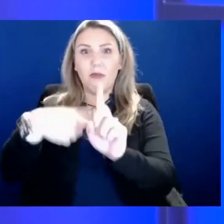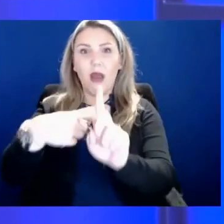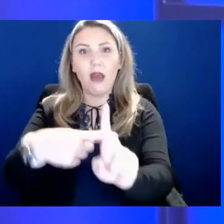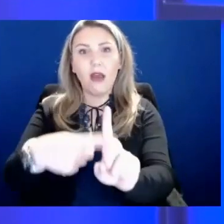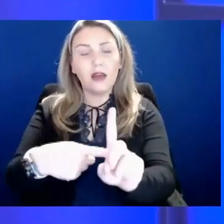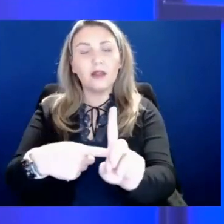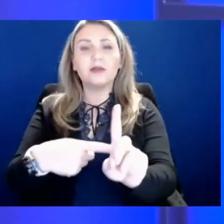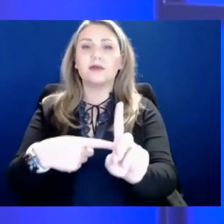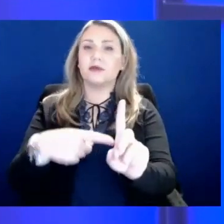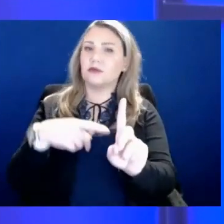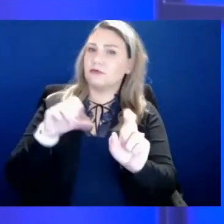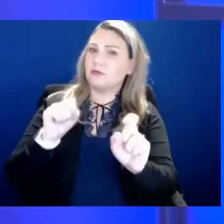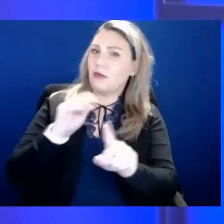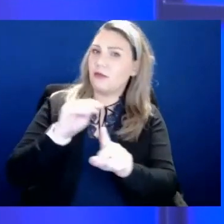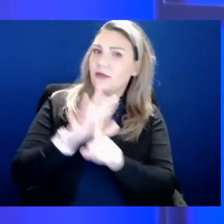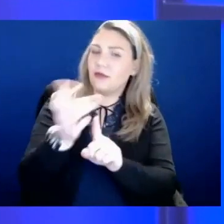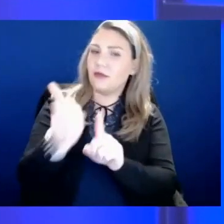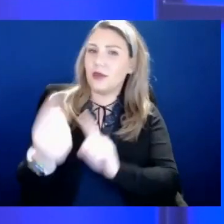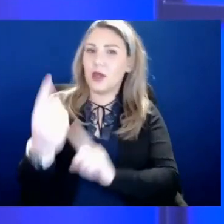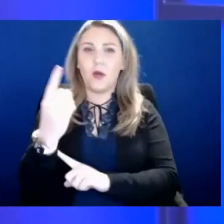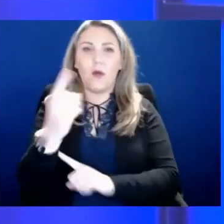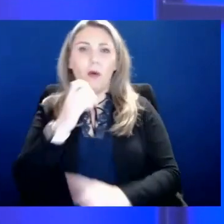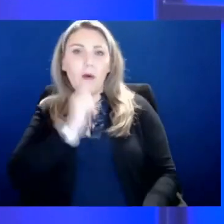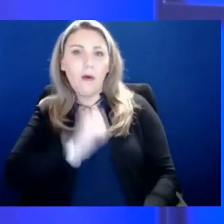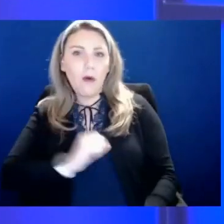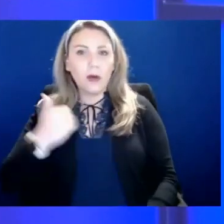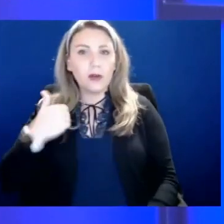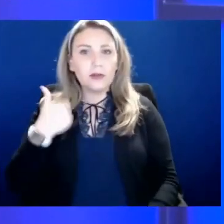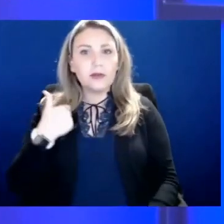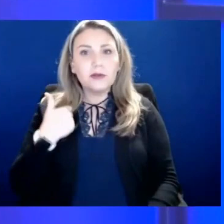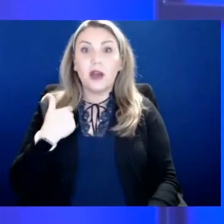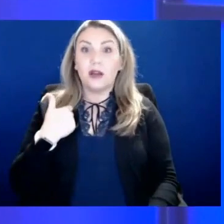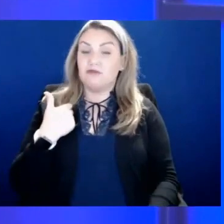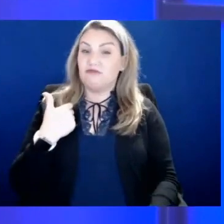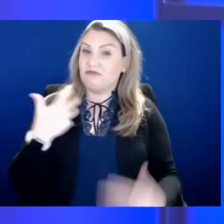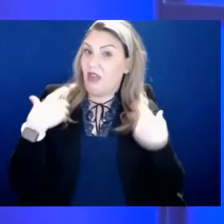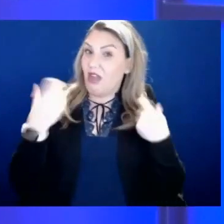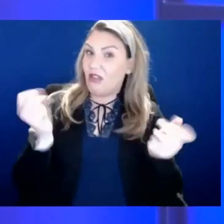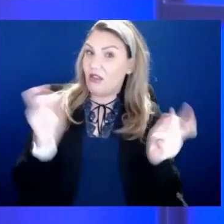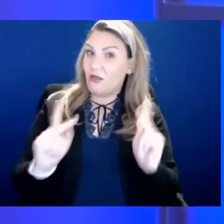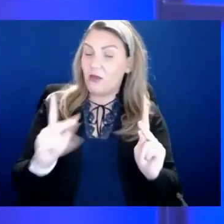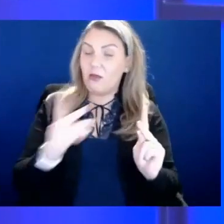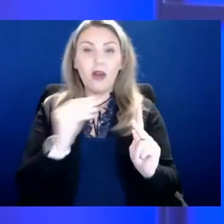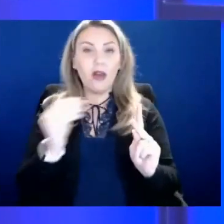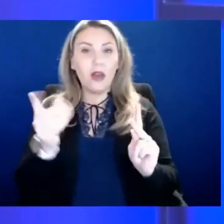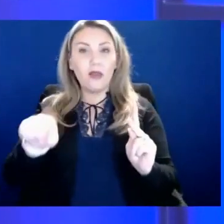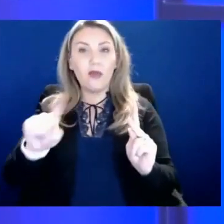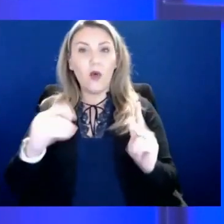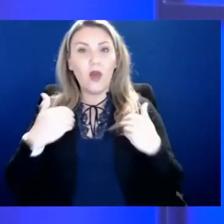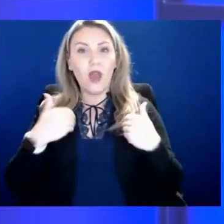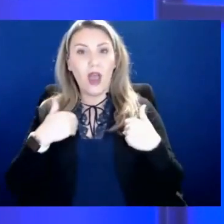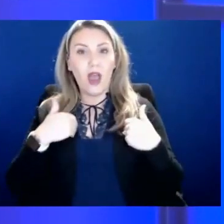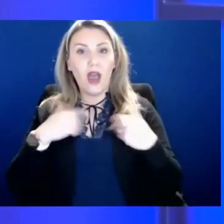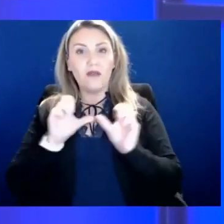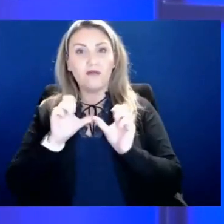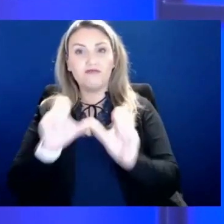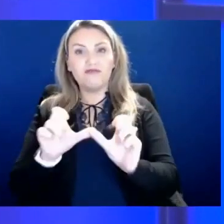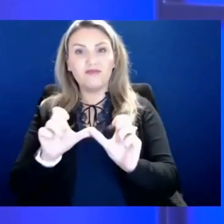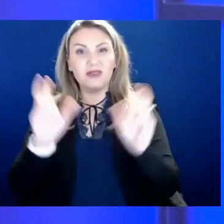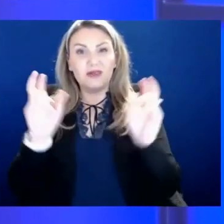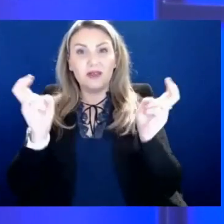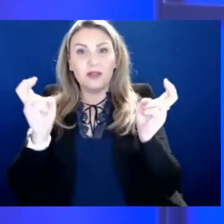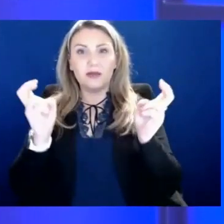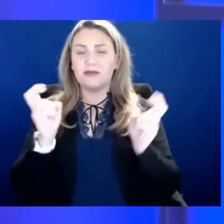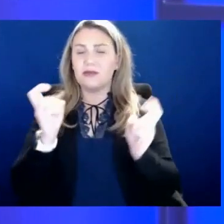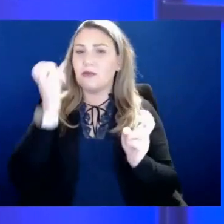anyone, old or young, otherwise healthy people, and those living with chronic conditions. So imagine having no support, nowhere